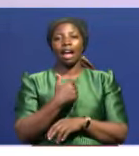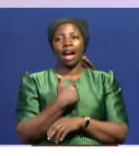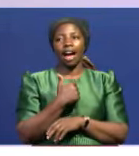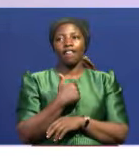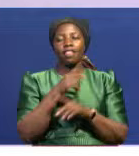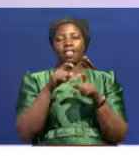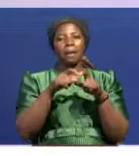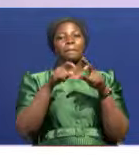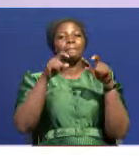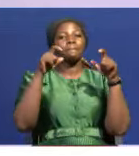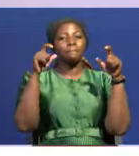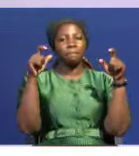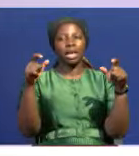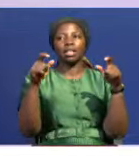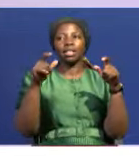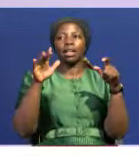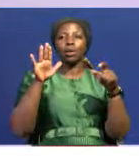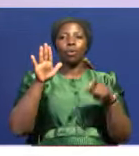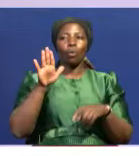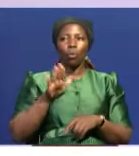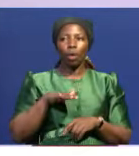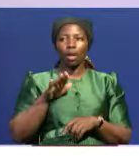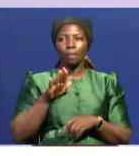the largest women